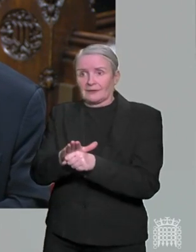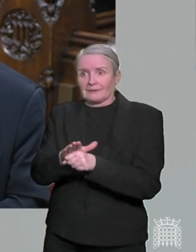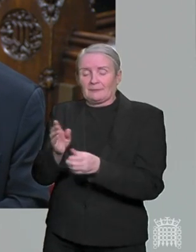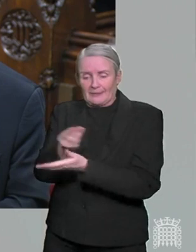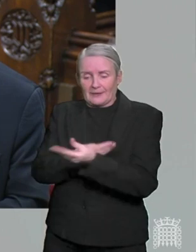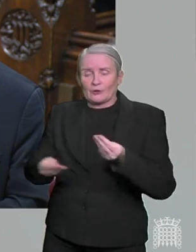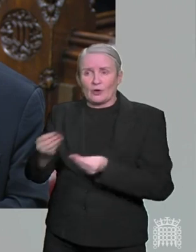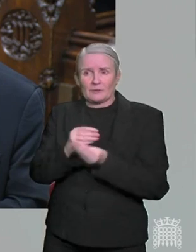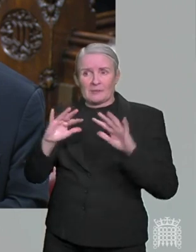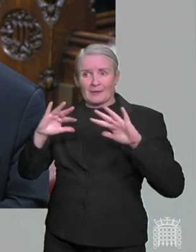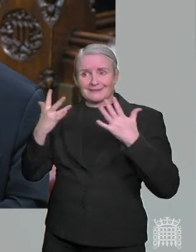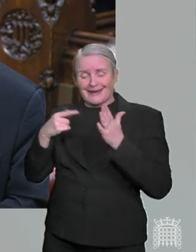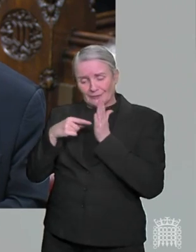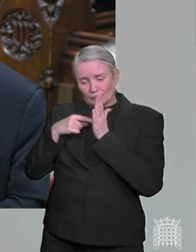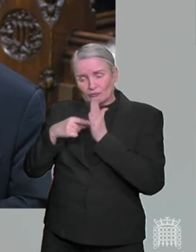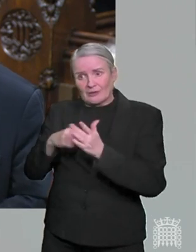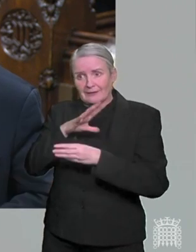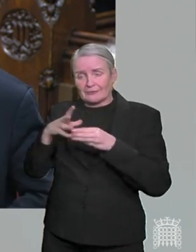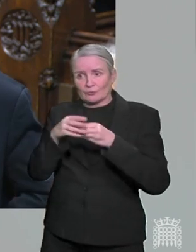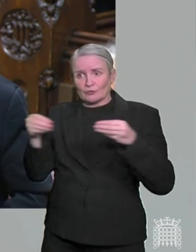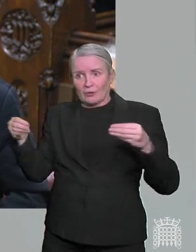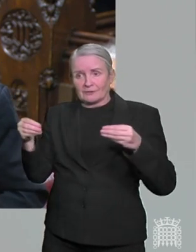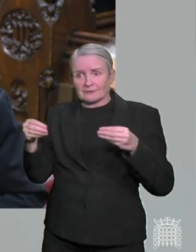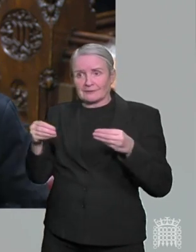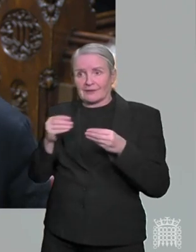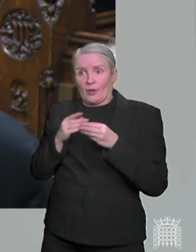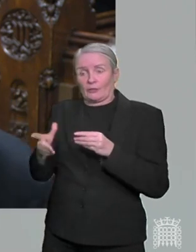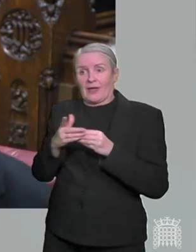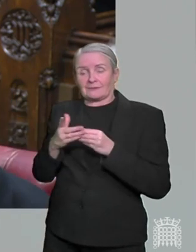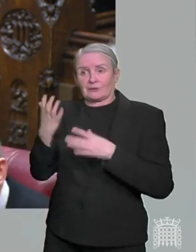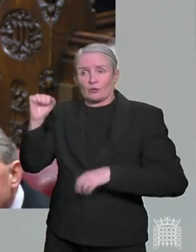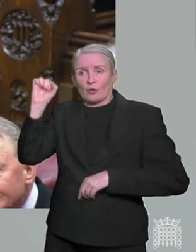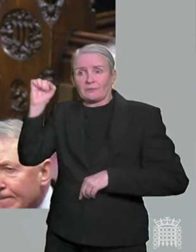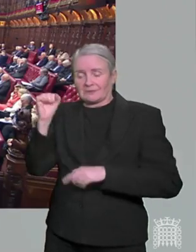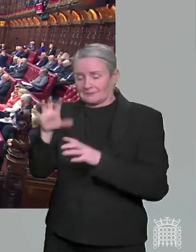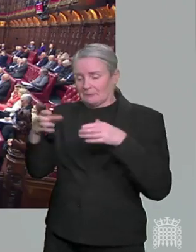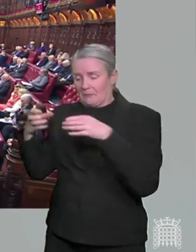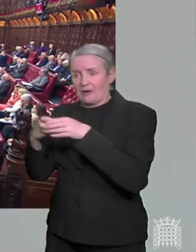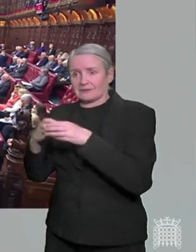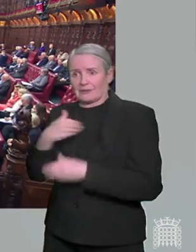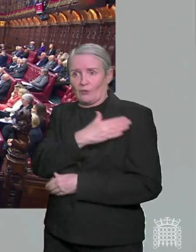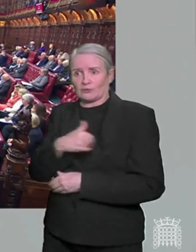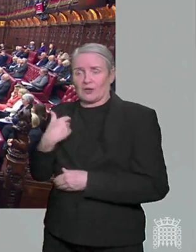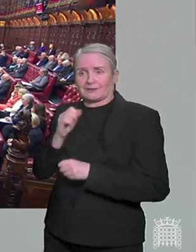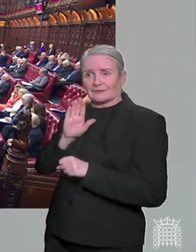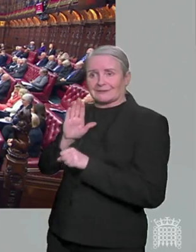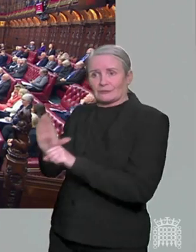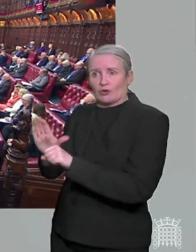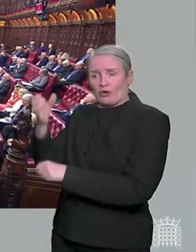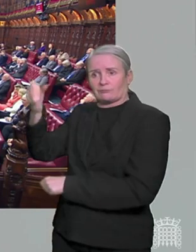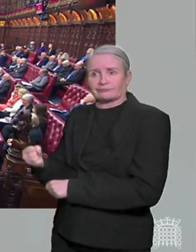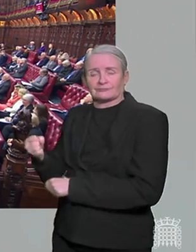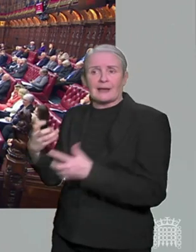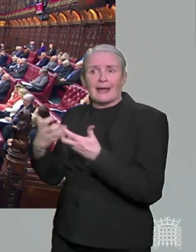What above and beyond AUKUS are we doing to deter the Communist Party of China? Yeah. Well, one of the things we're doing, more generally,